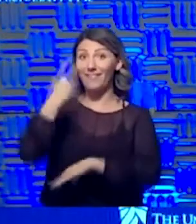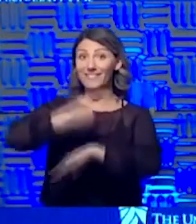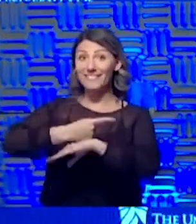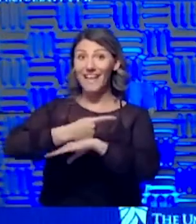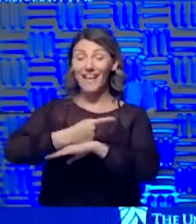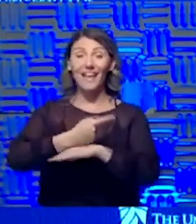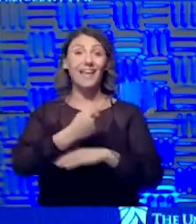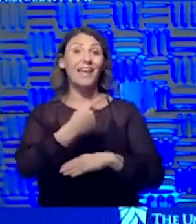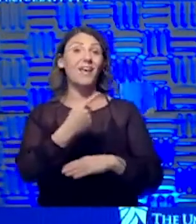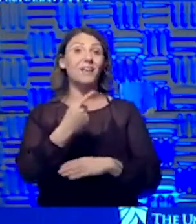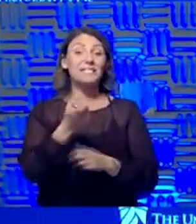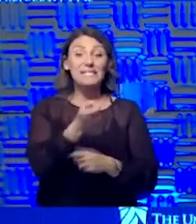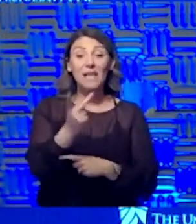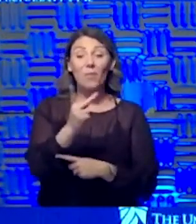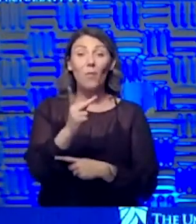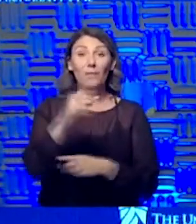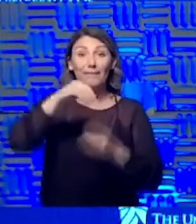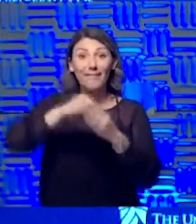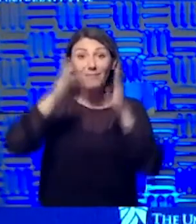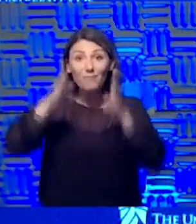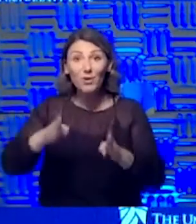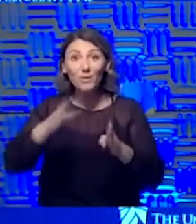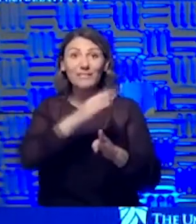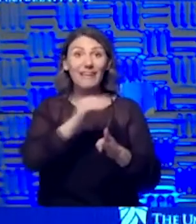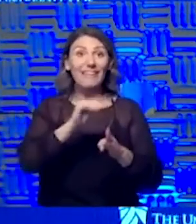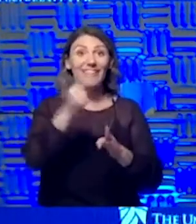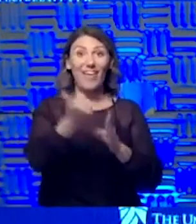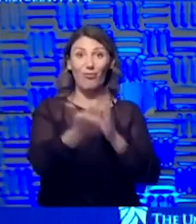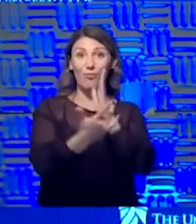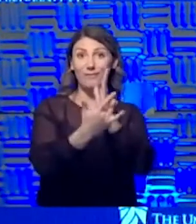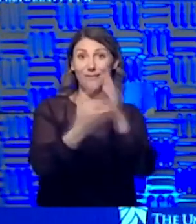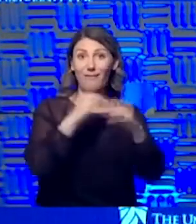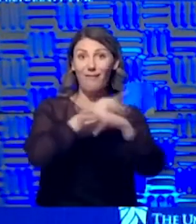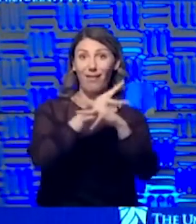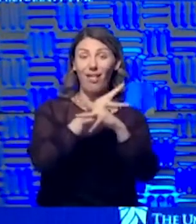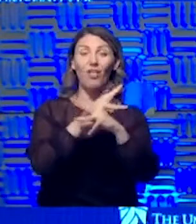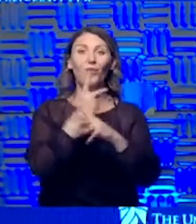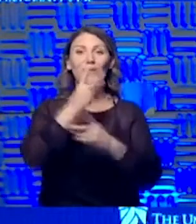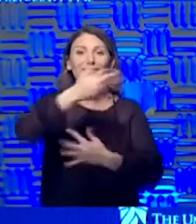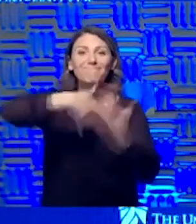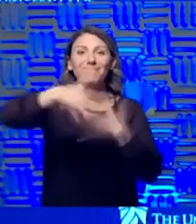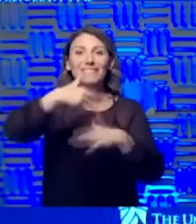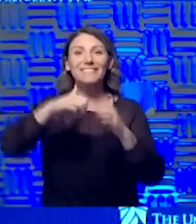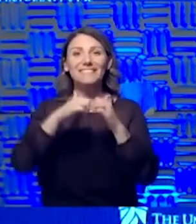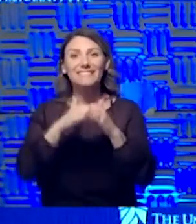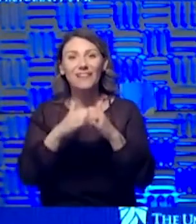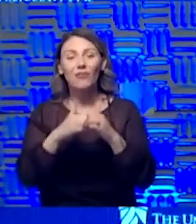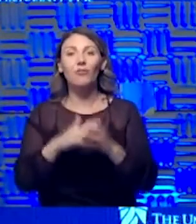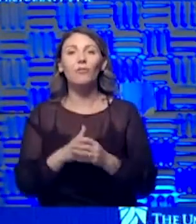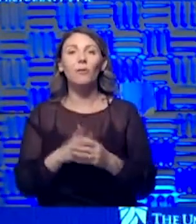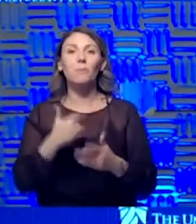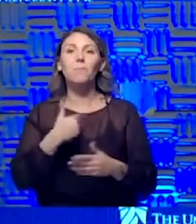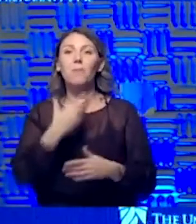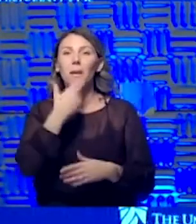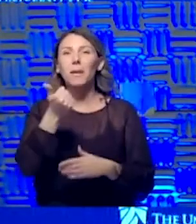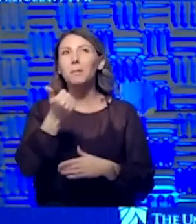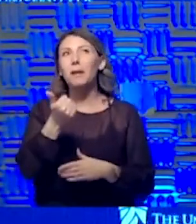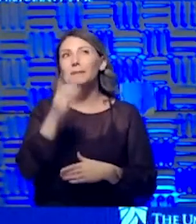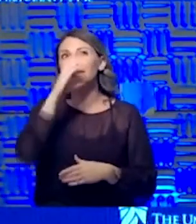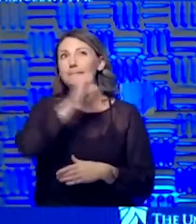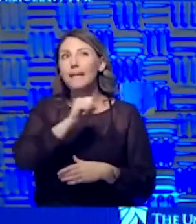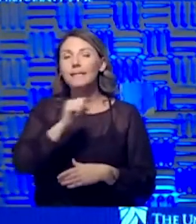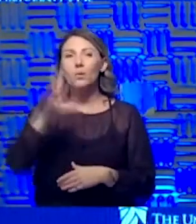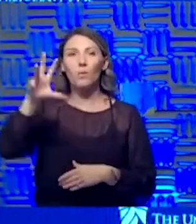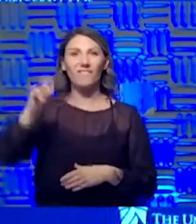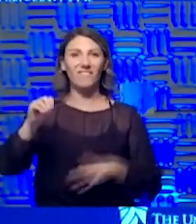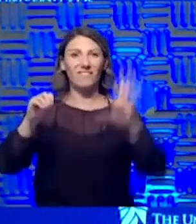in person and some will be telehealth, and they're all just mixed right in there together. My best guess is we're going to end up in a 50-50 split. I think that's